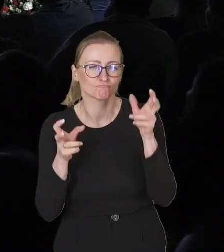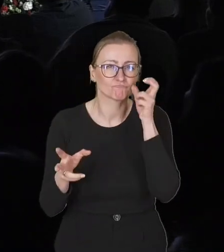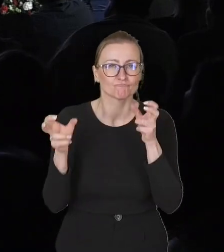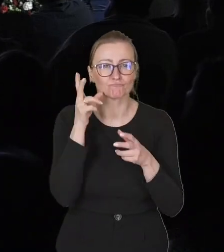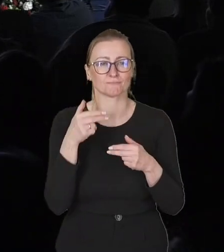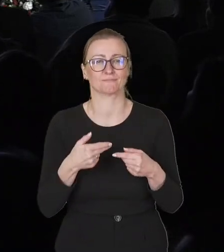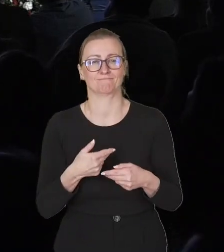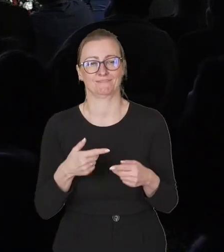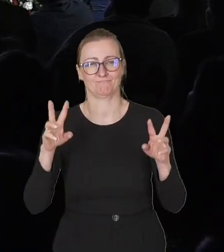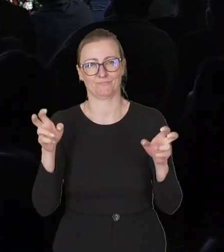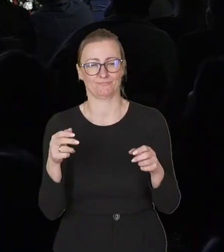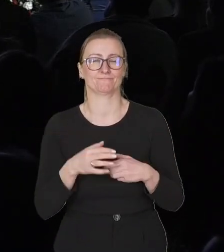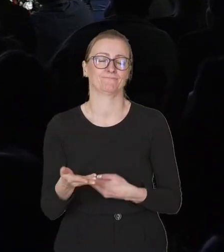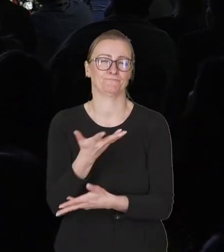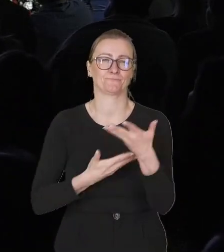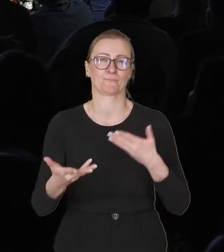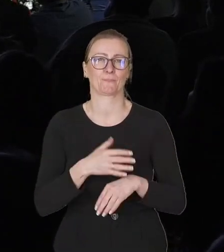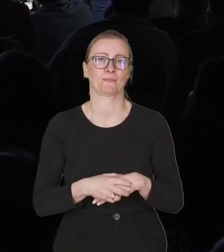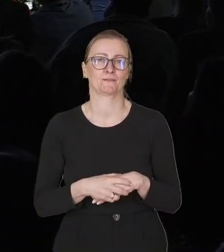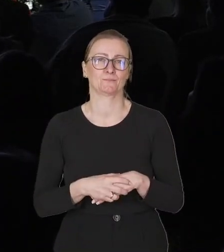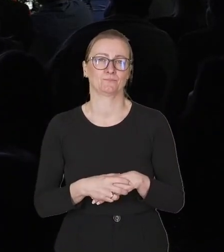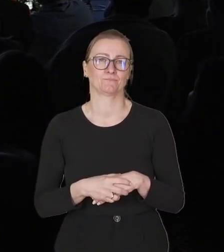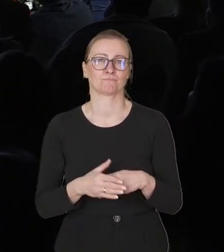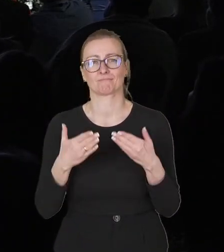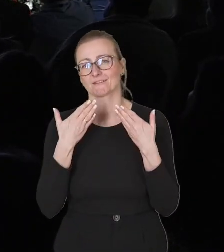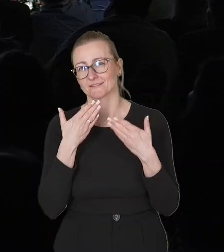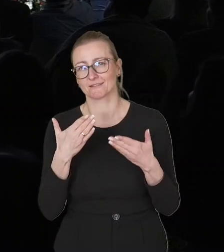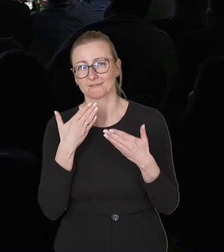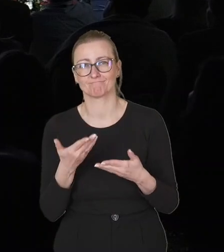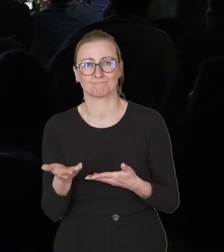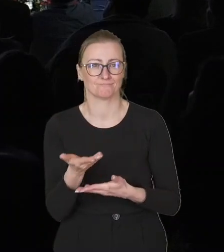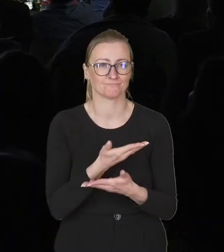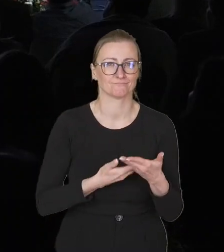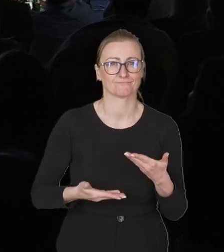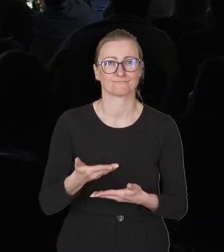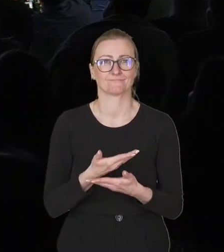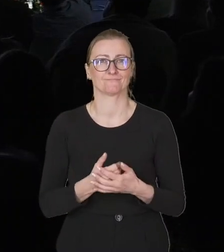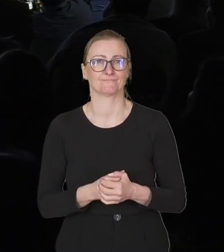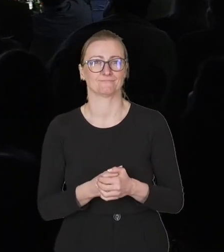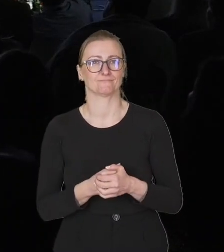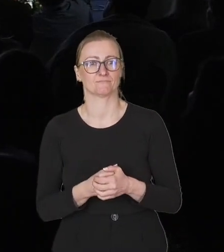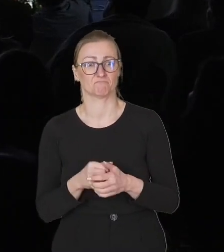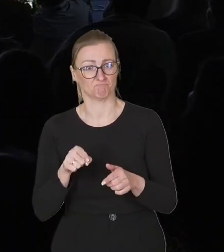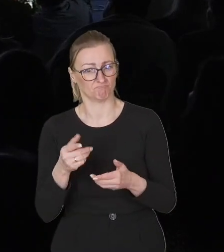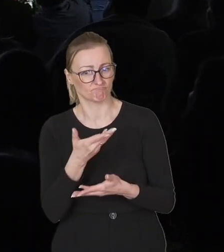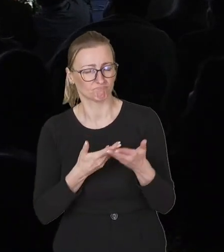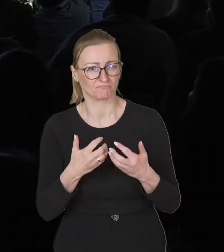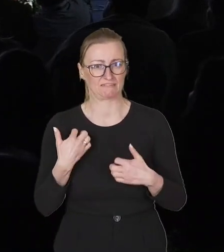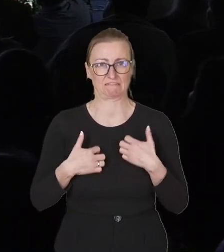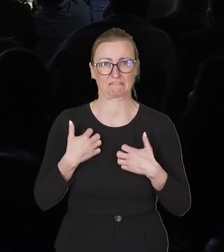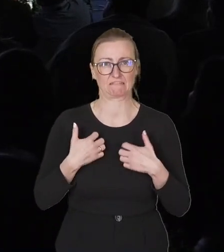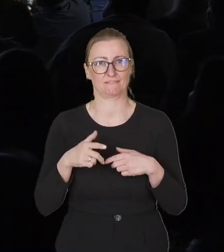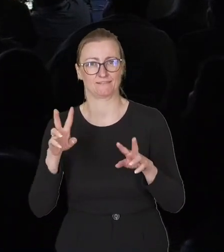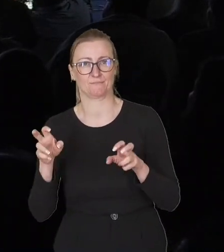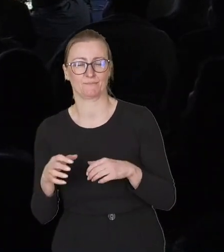big contribution to the Polish presidency event. So thank you very much. Thank you, Adam, Łukasz, Michał, Michael, Marina, and